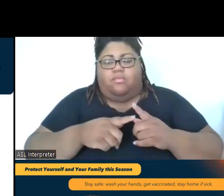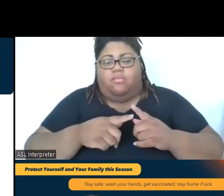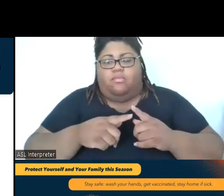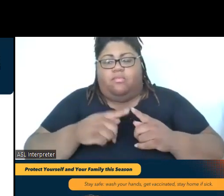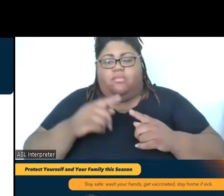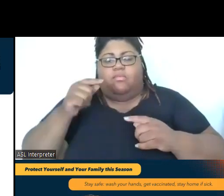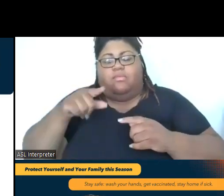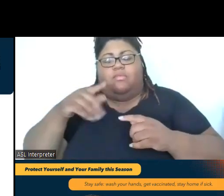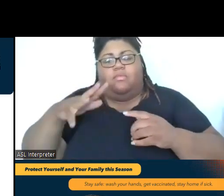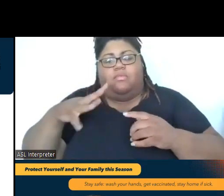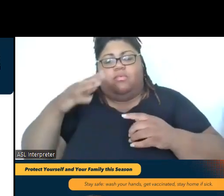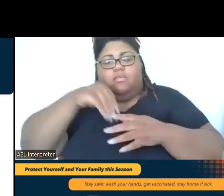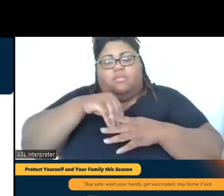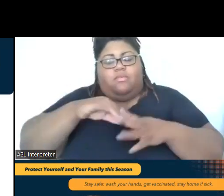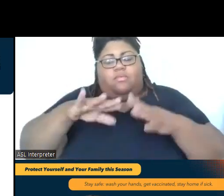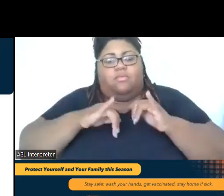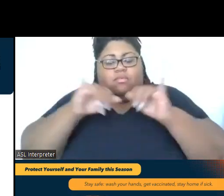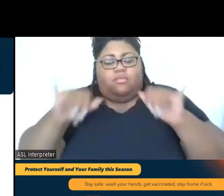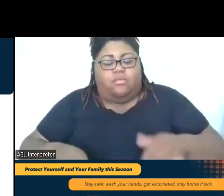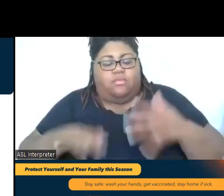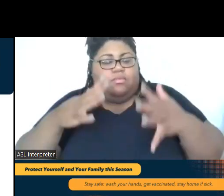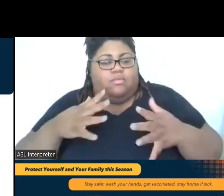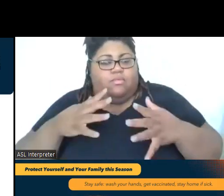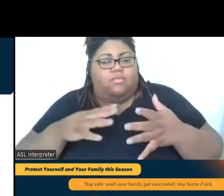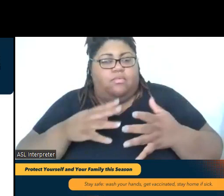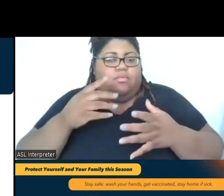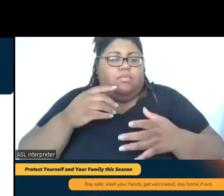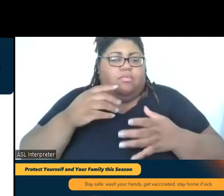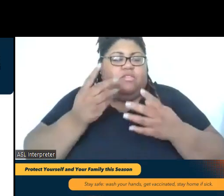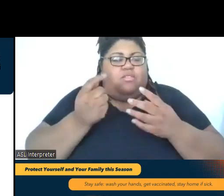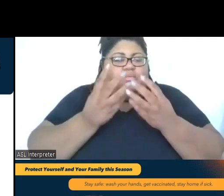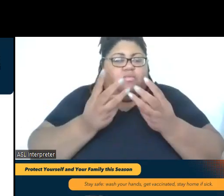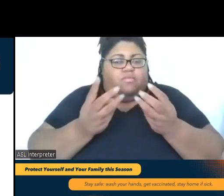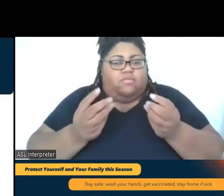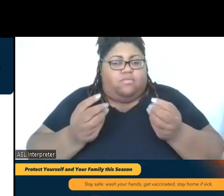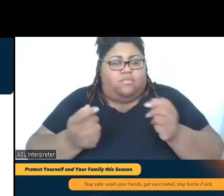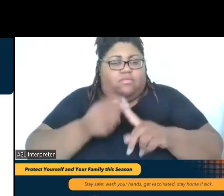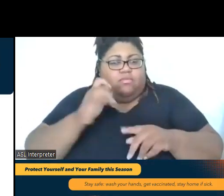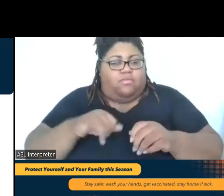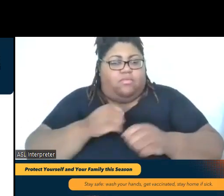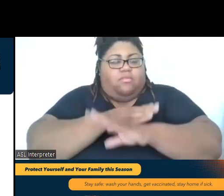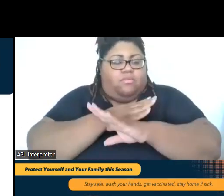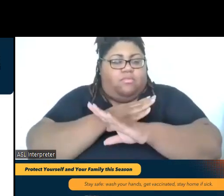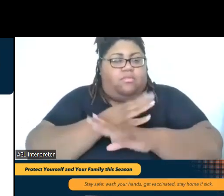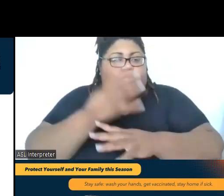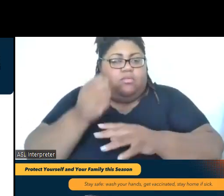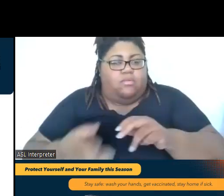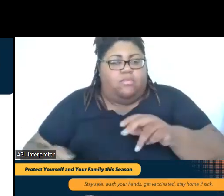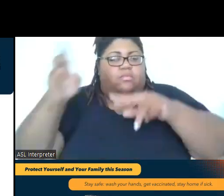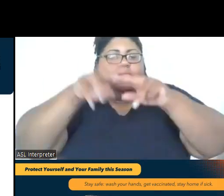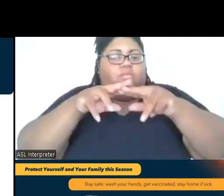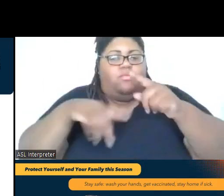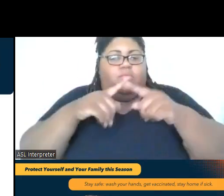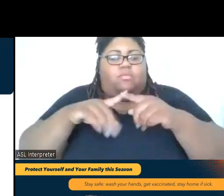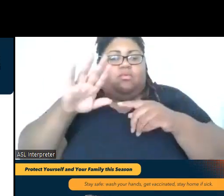already primed. What happens over time is that it fades, that protection. And so you want to boost it when your antibody levels are coming down.